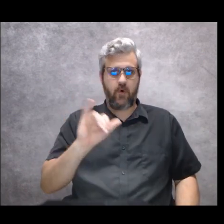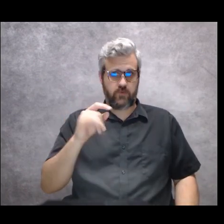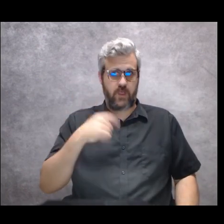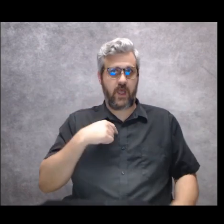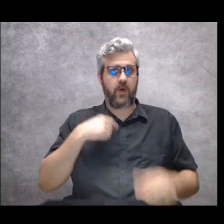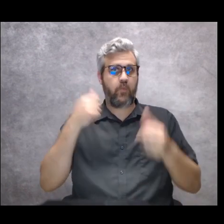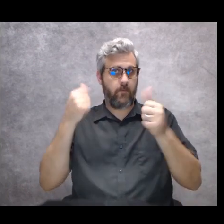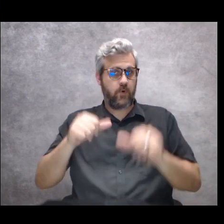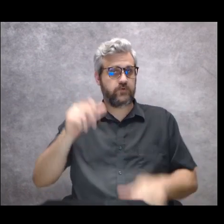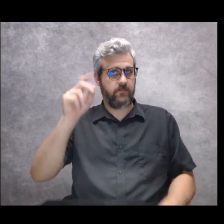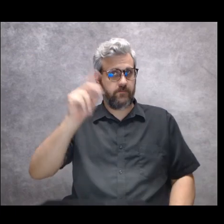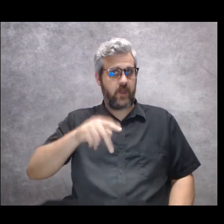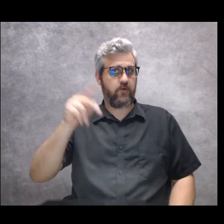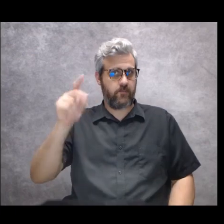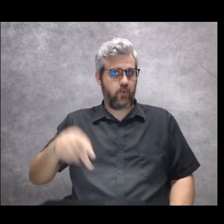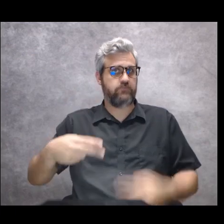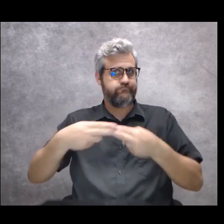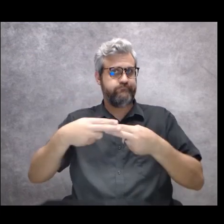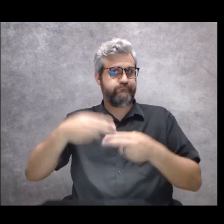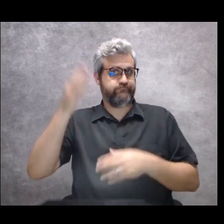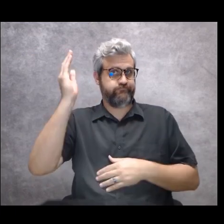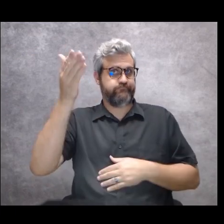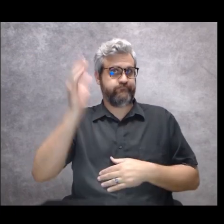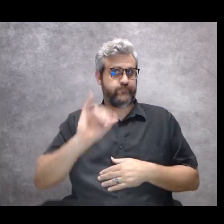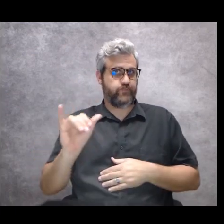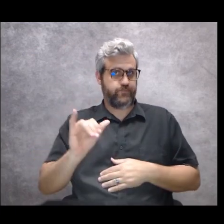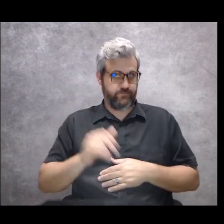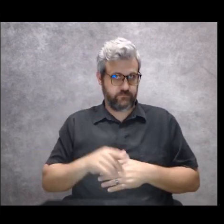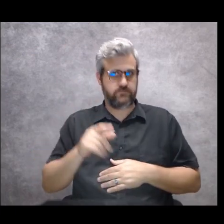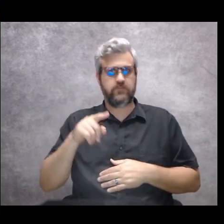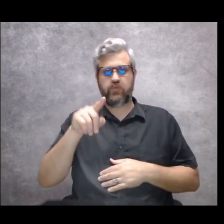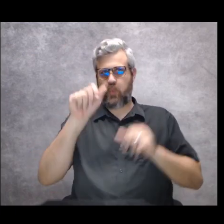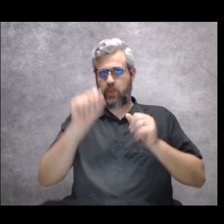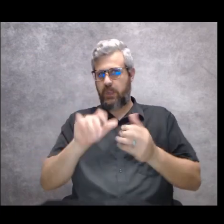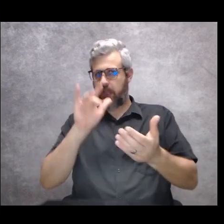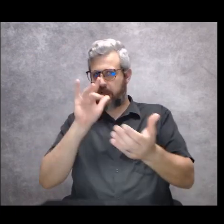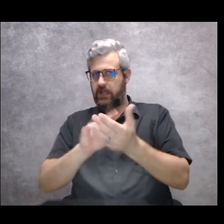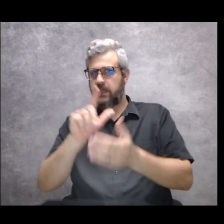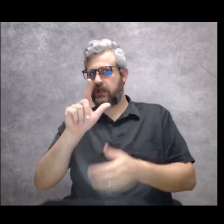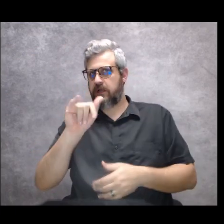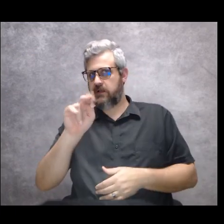well so that you can click on the links if you cannot use the QR code.